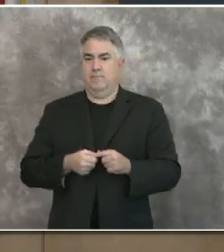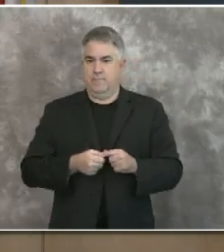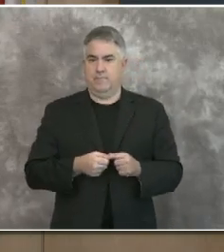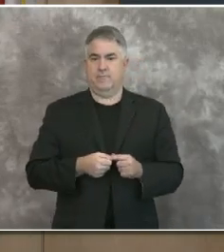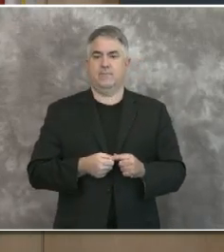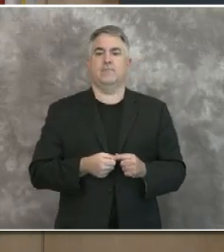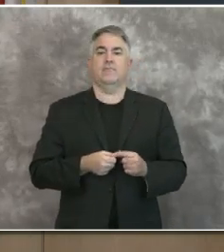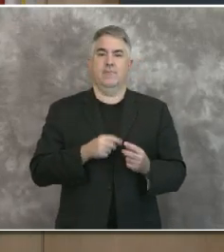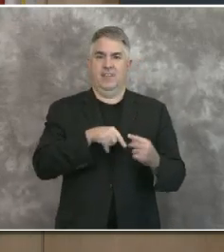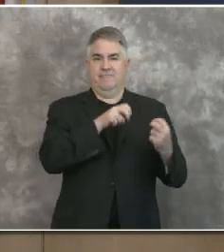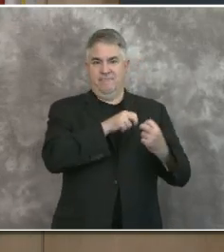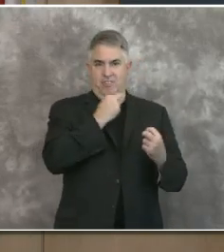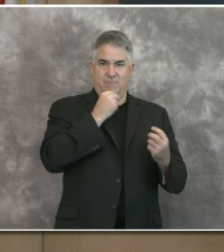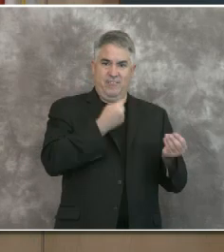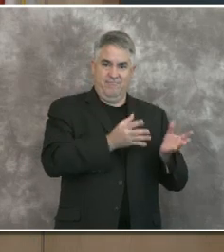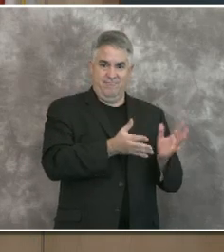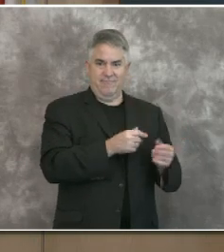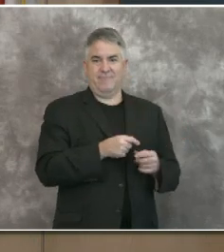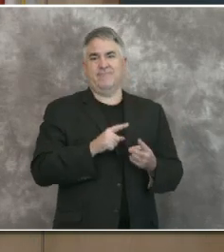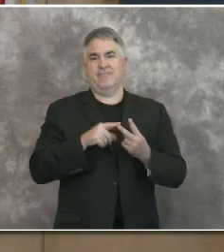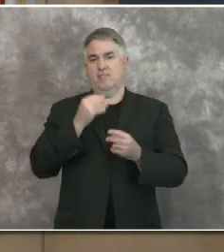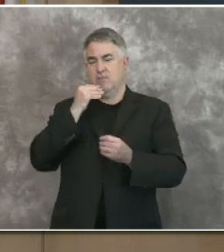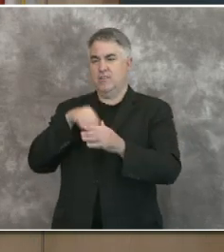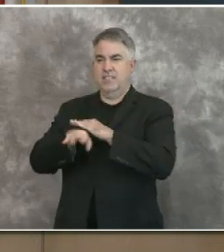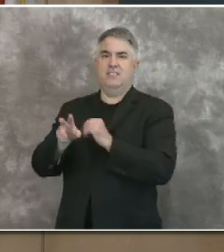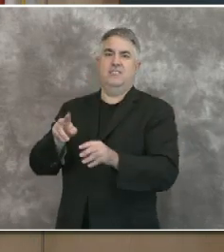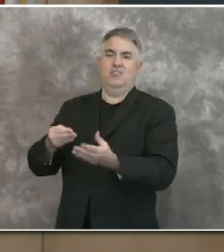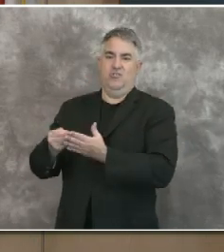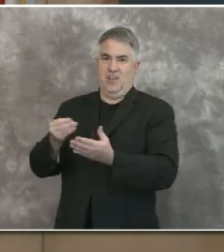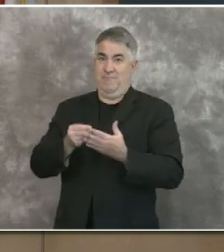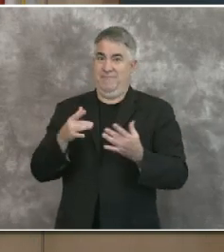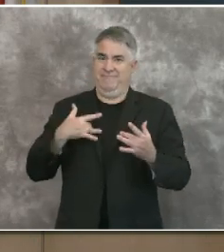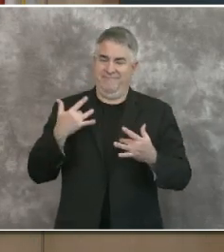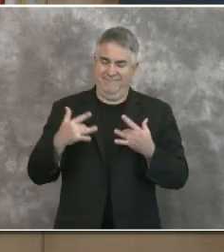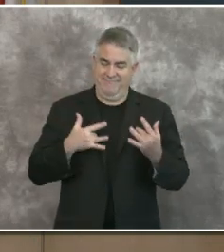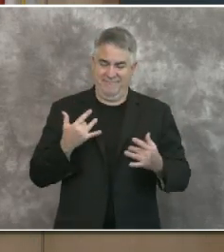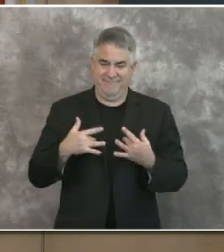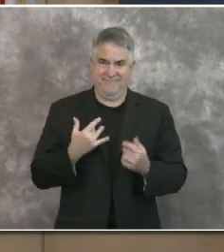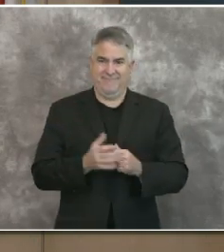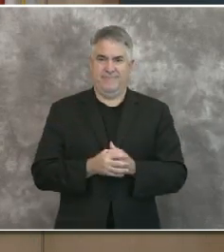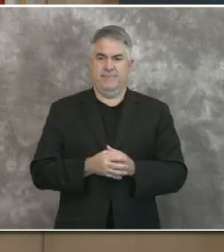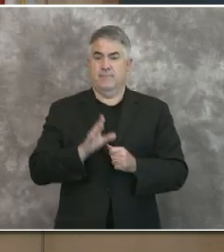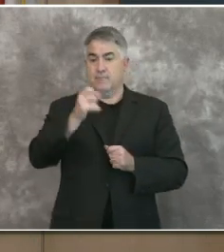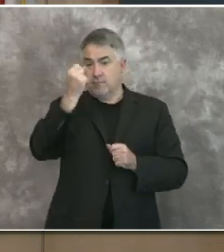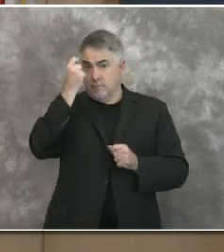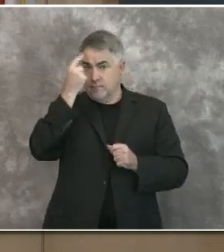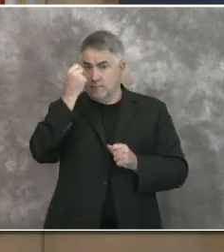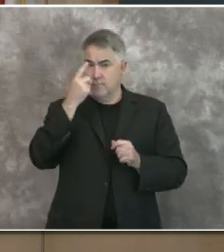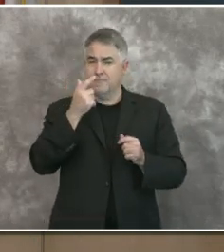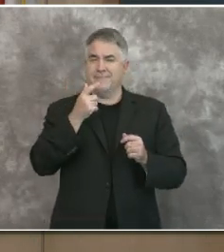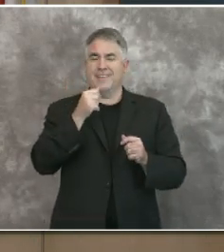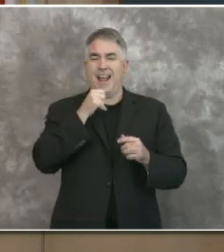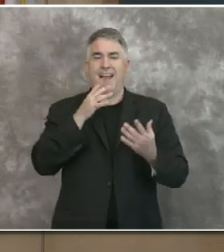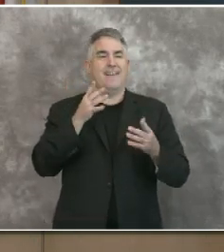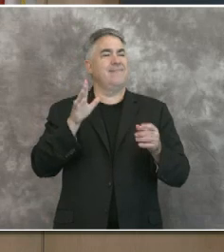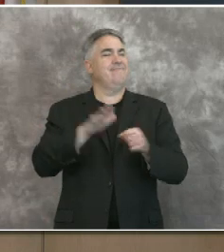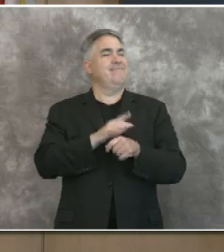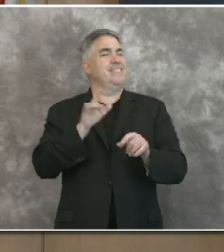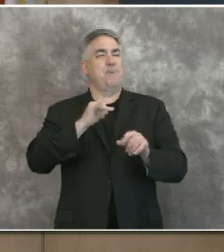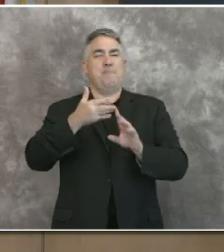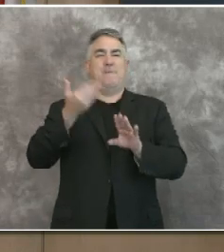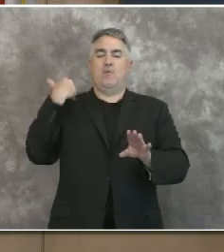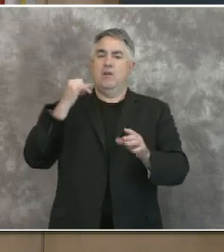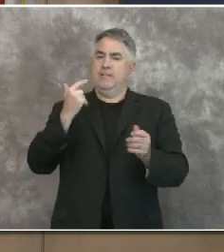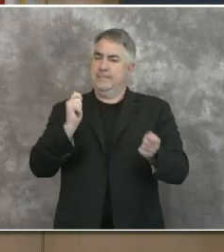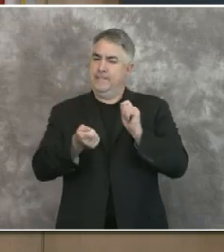and in-store retail shopping is now allowed with some modifications, but most importantly, with protections, both